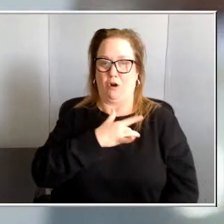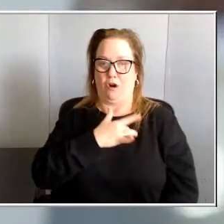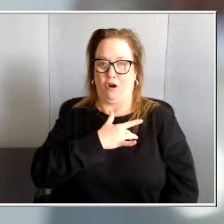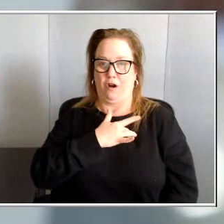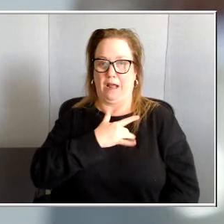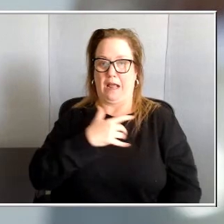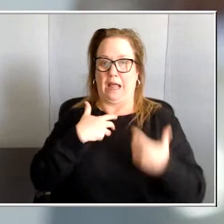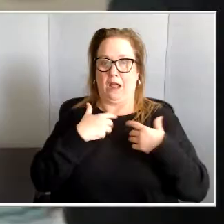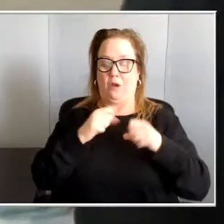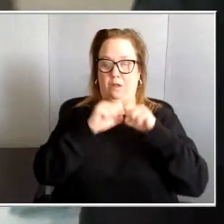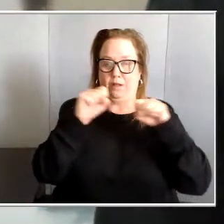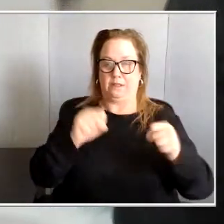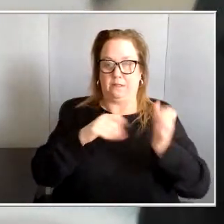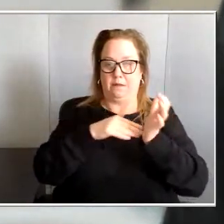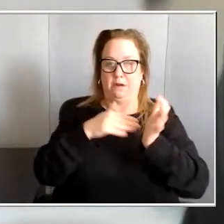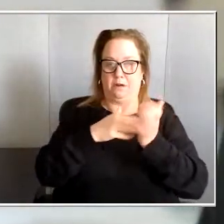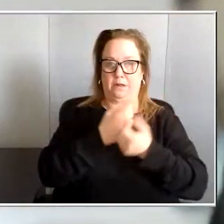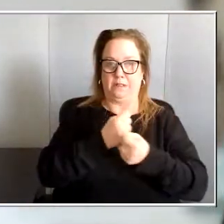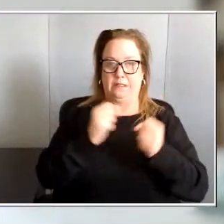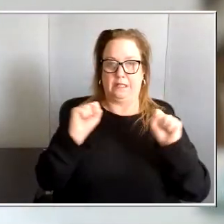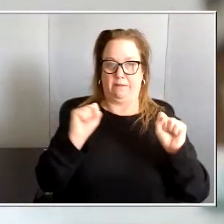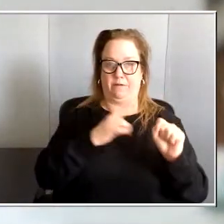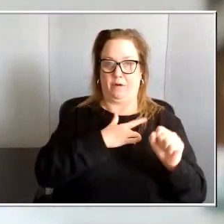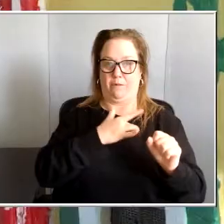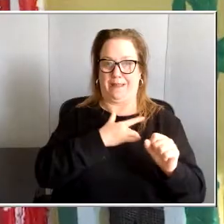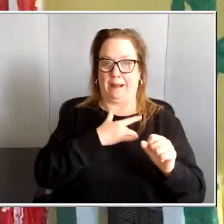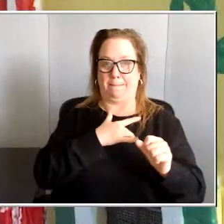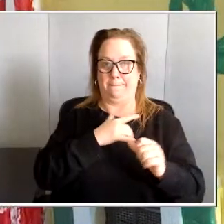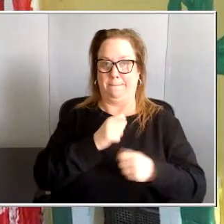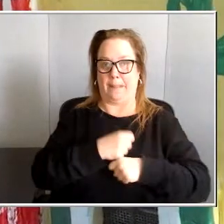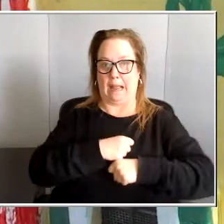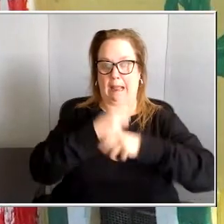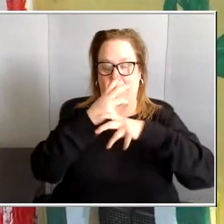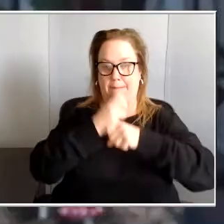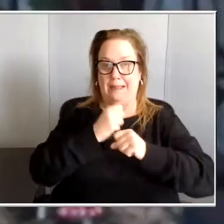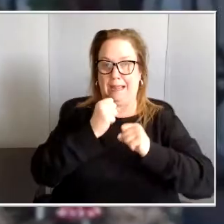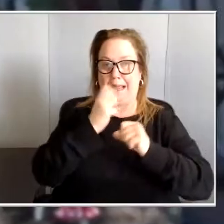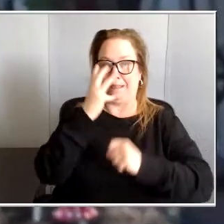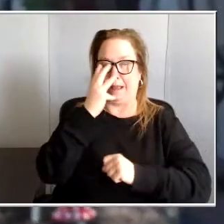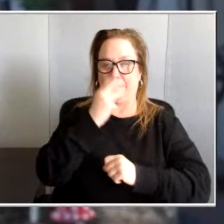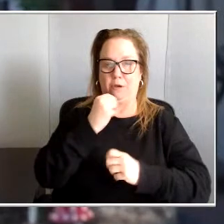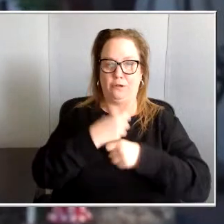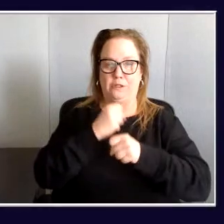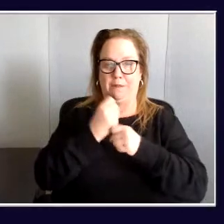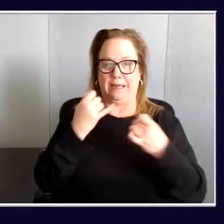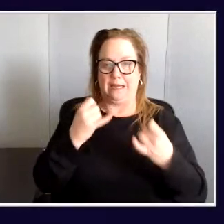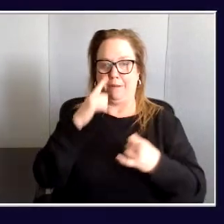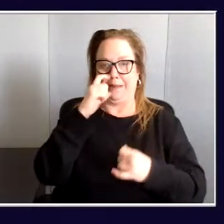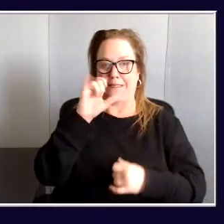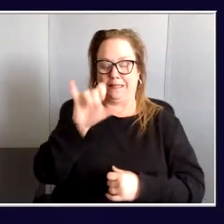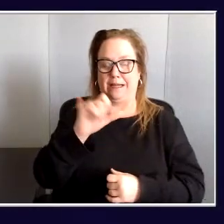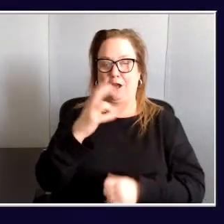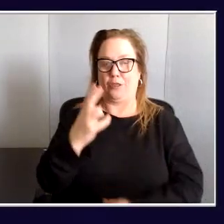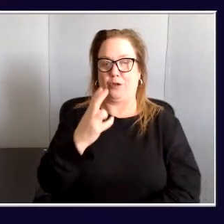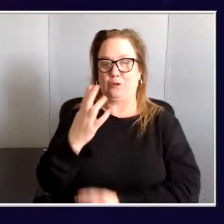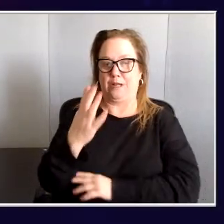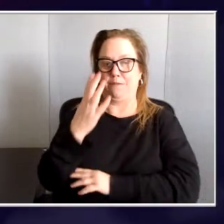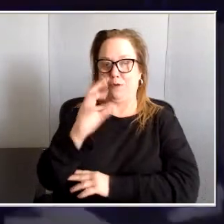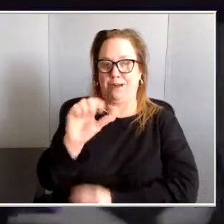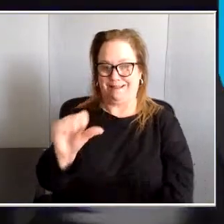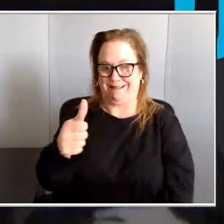system doctors saved her from that ticking time bomb and the beauty she's creating now because of it. Thursday morning at 10.